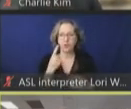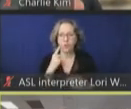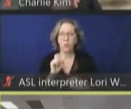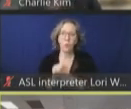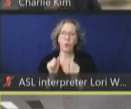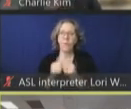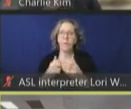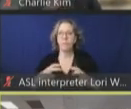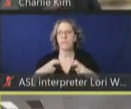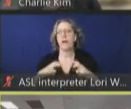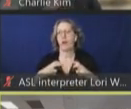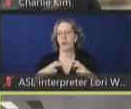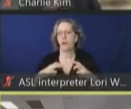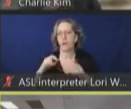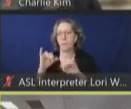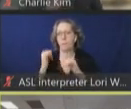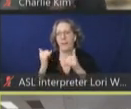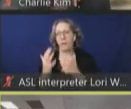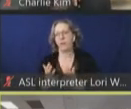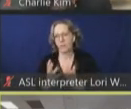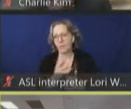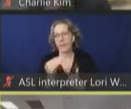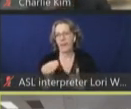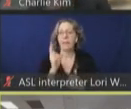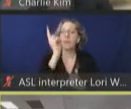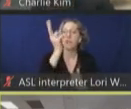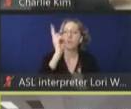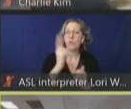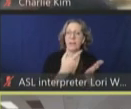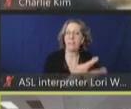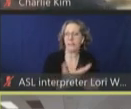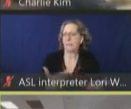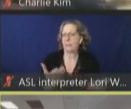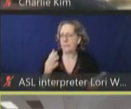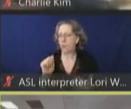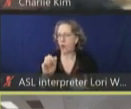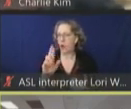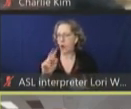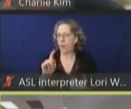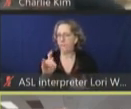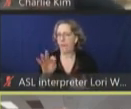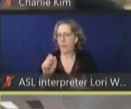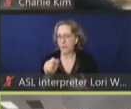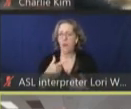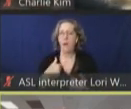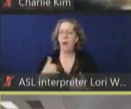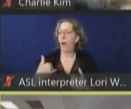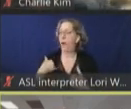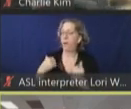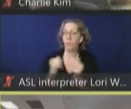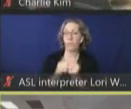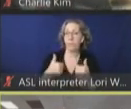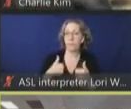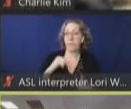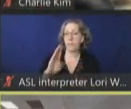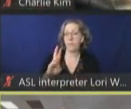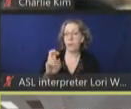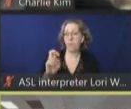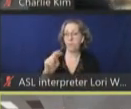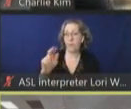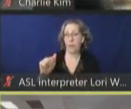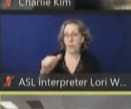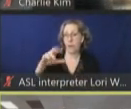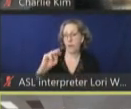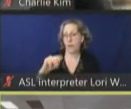and historic artifacts. I am joined by Brenna Peterson, who is our Accounting Operations